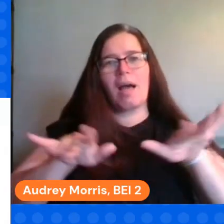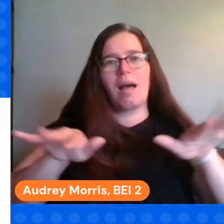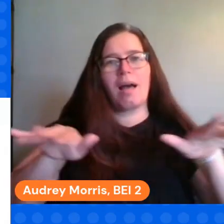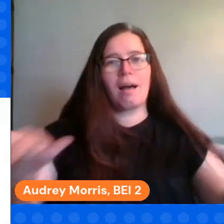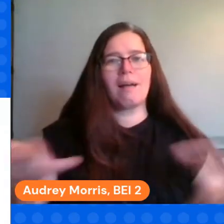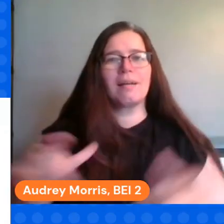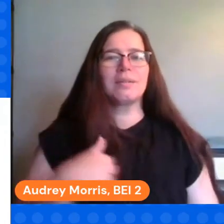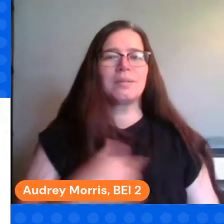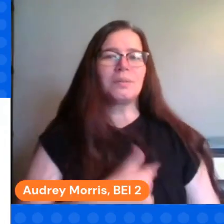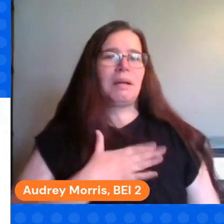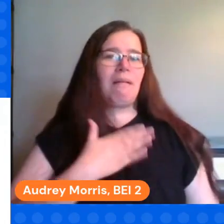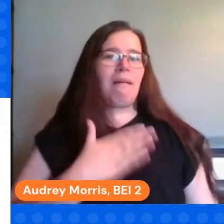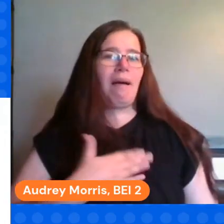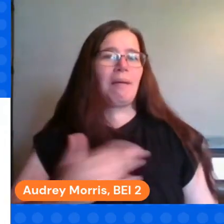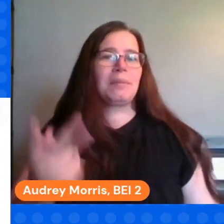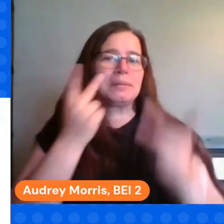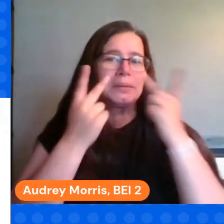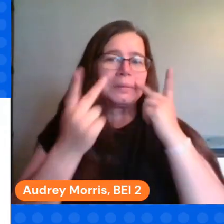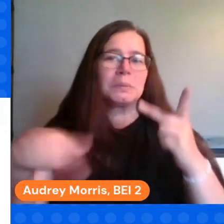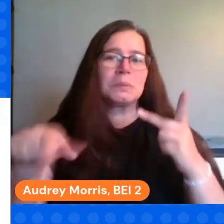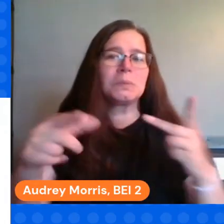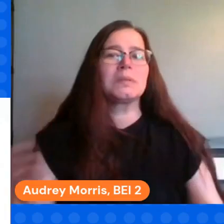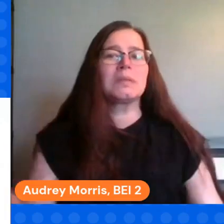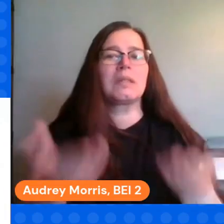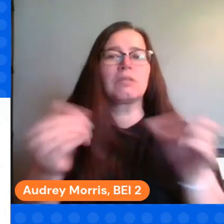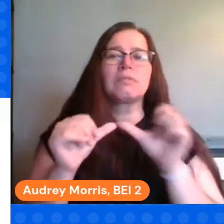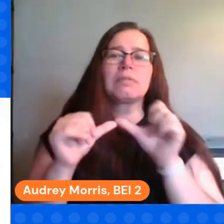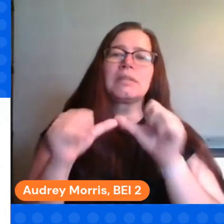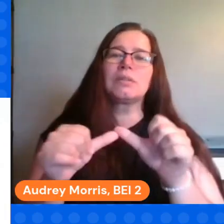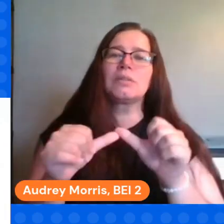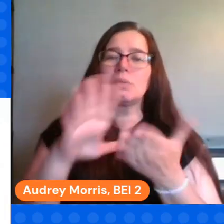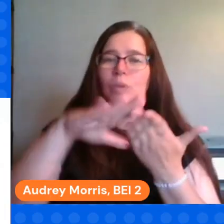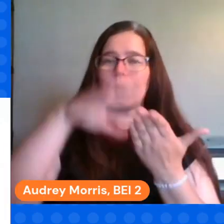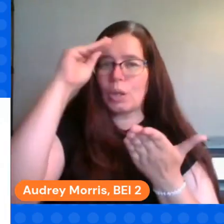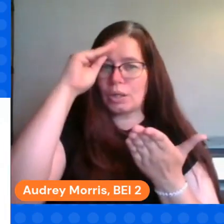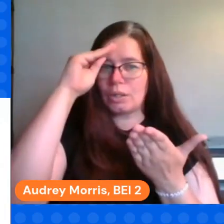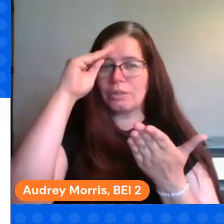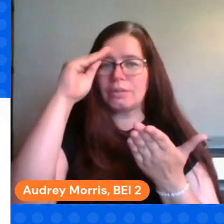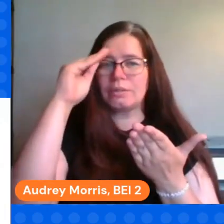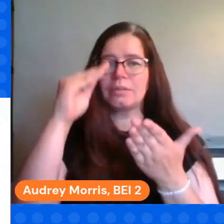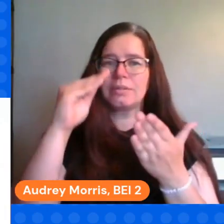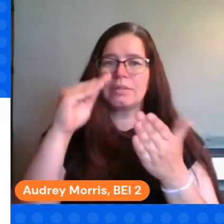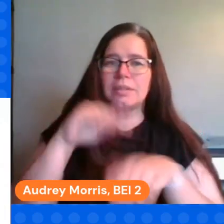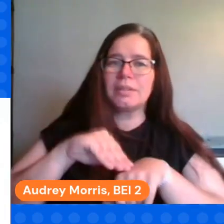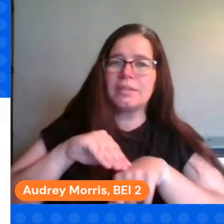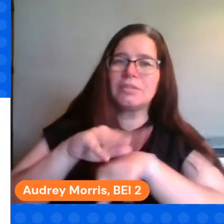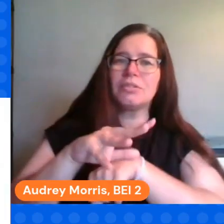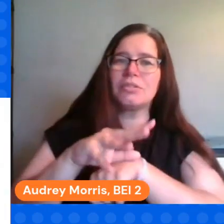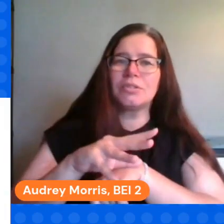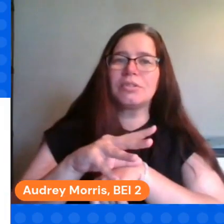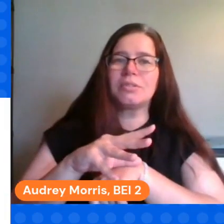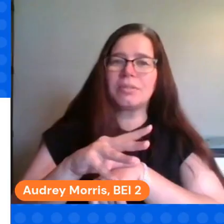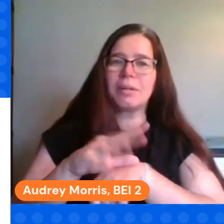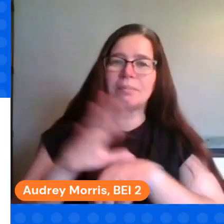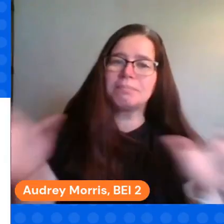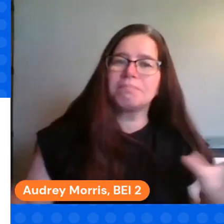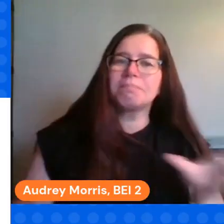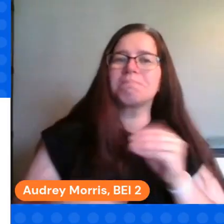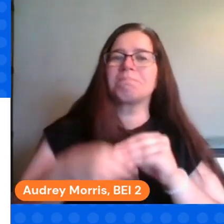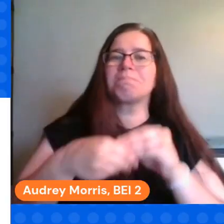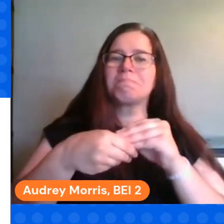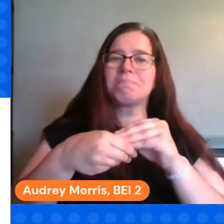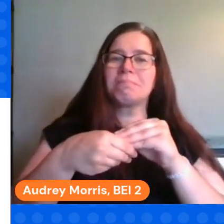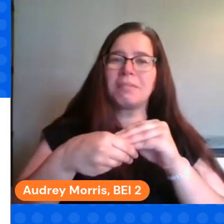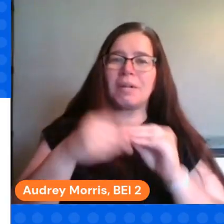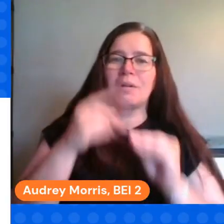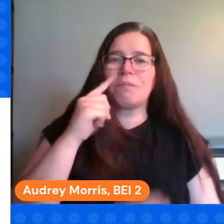all of you here and continue to learn and shape and add new features to